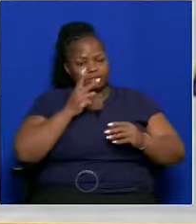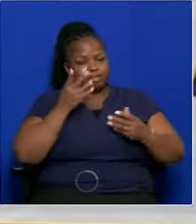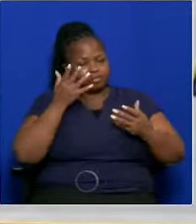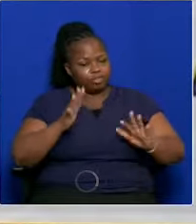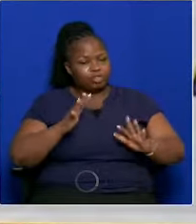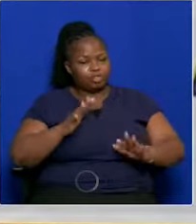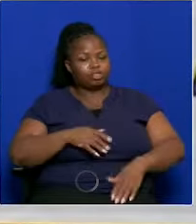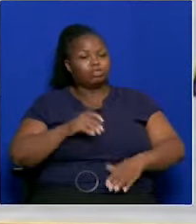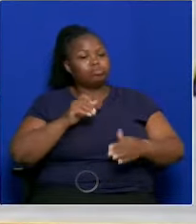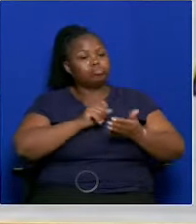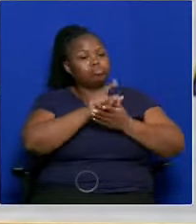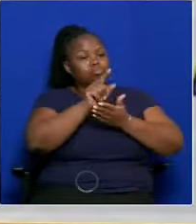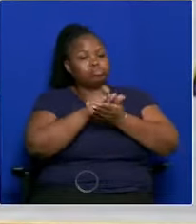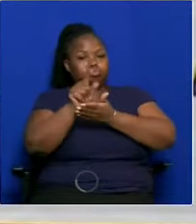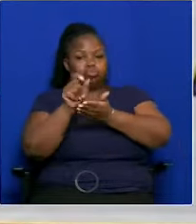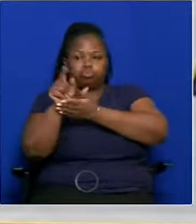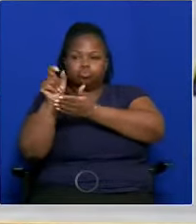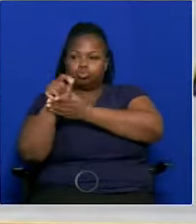everybody. So